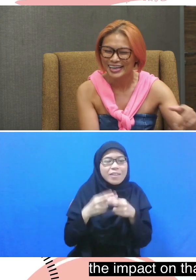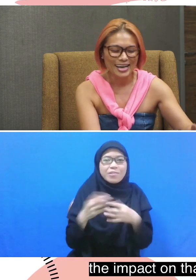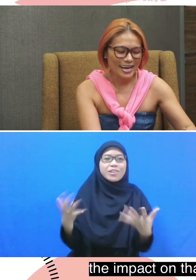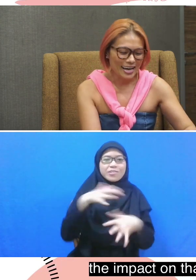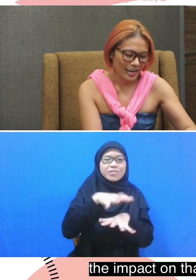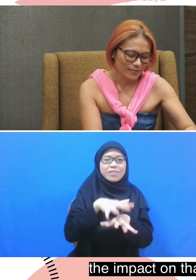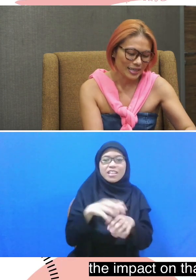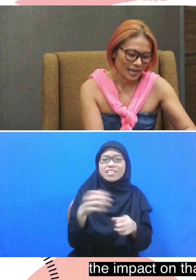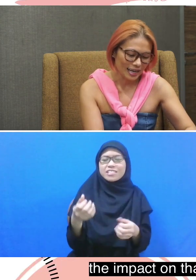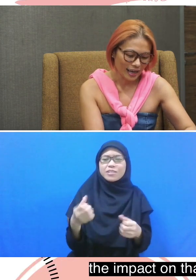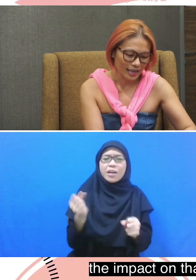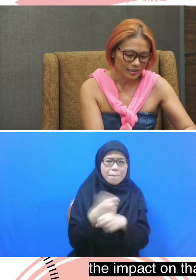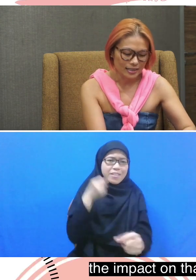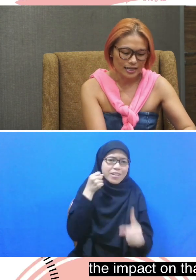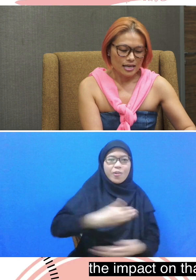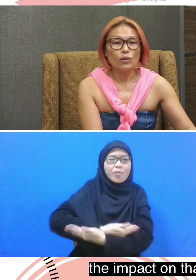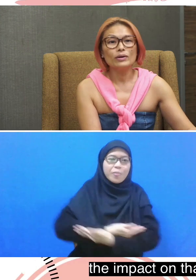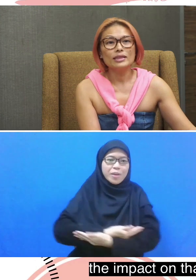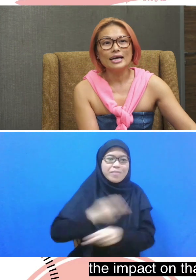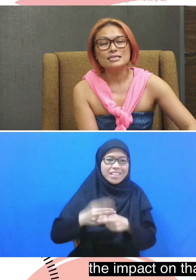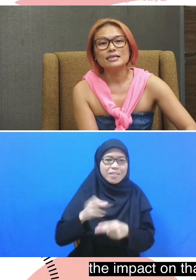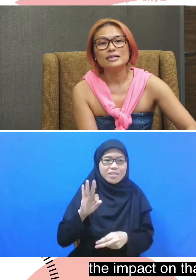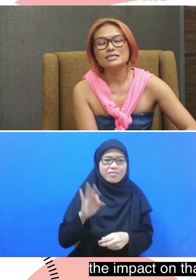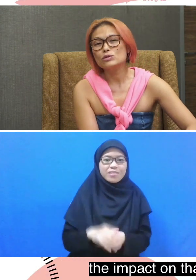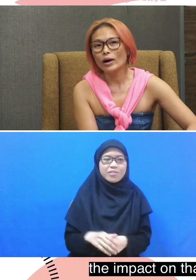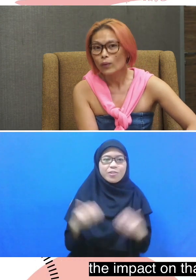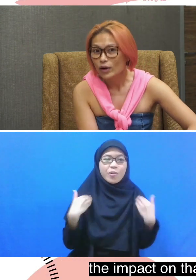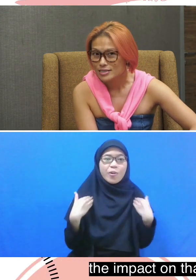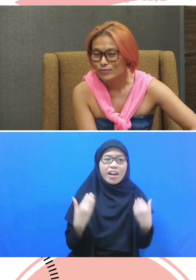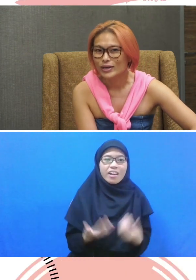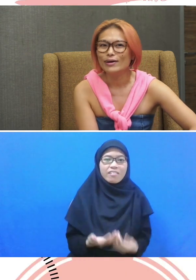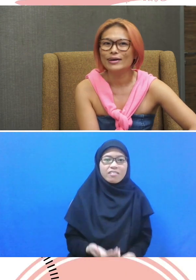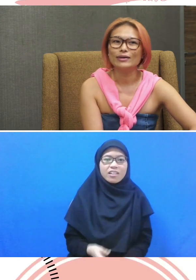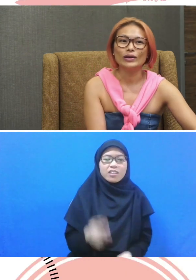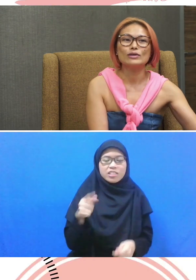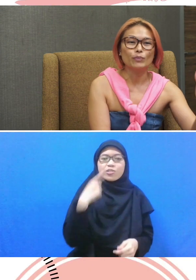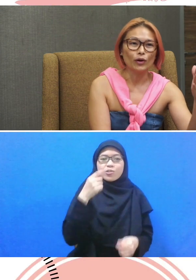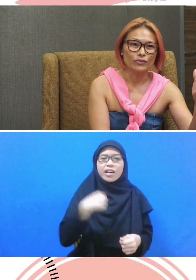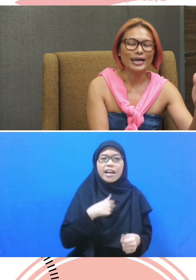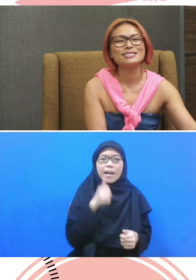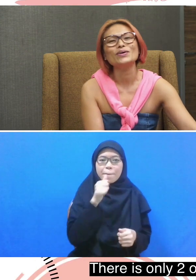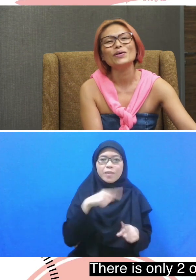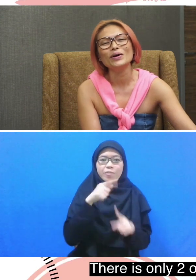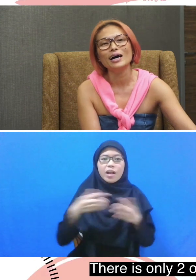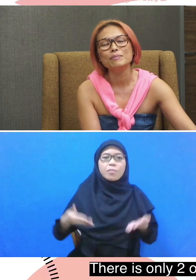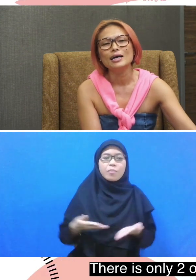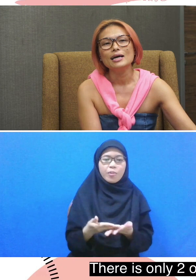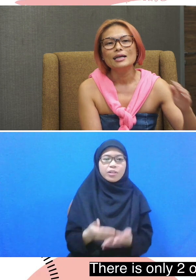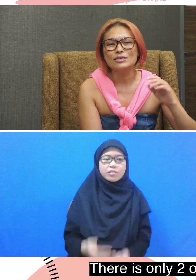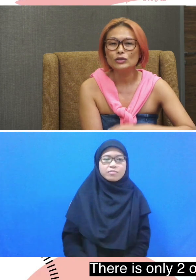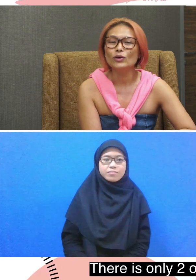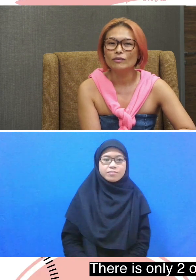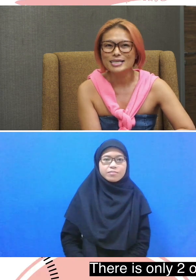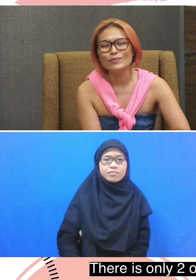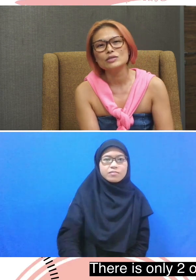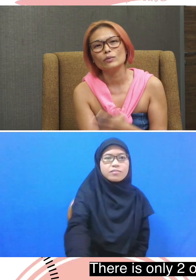okay? Yeah, and with that, this is who I was when I was born, right? So there's